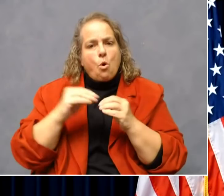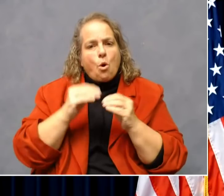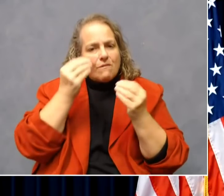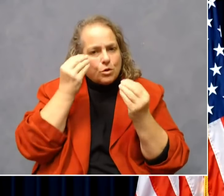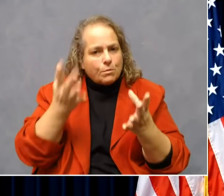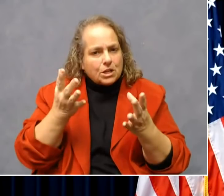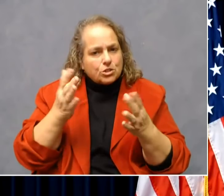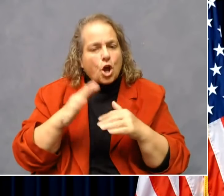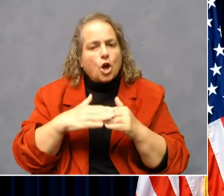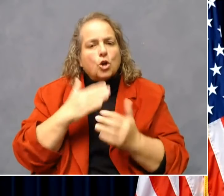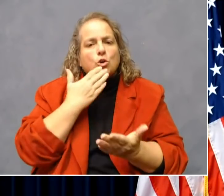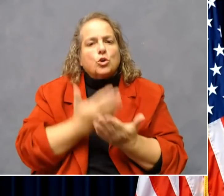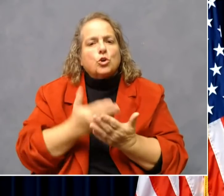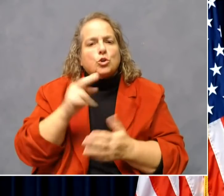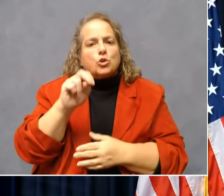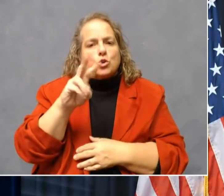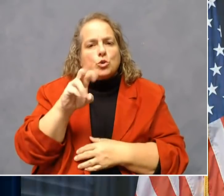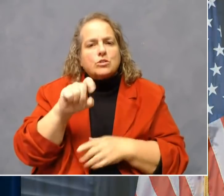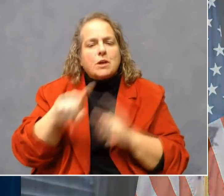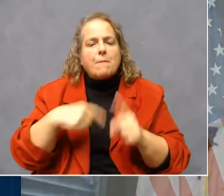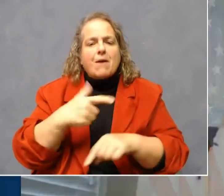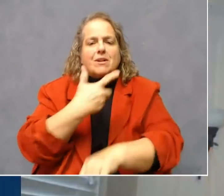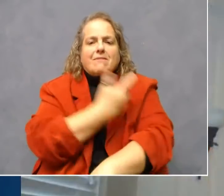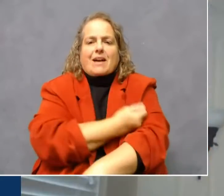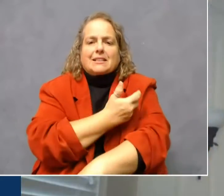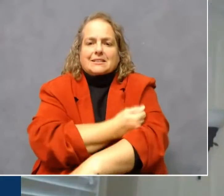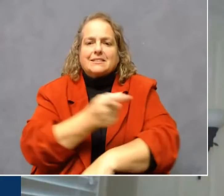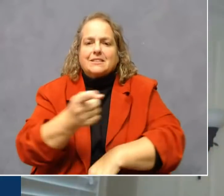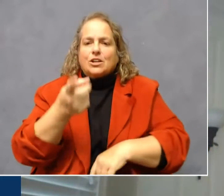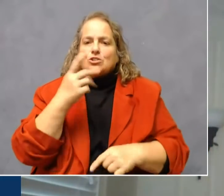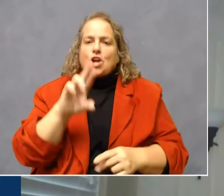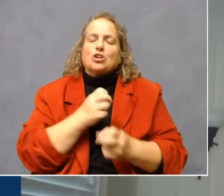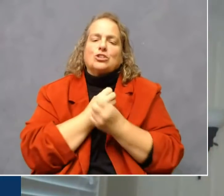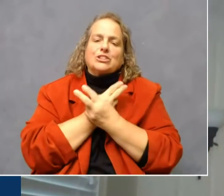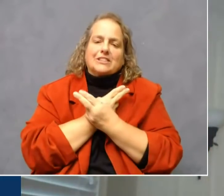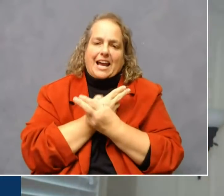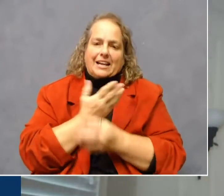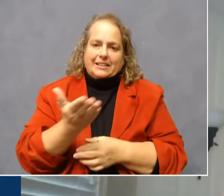coming. They're on their way. Dr. Stack.